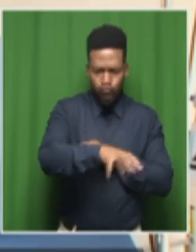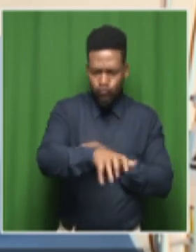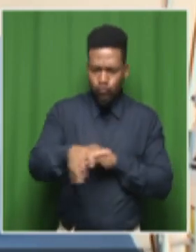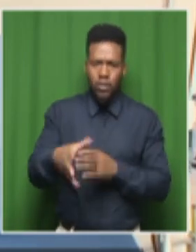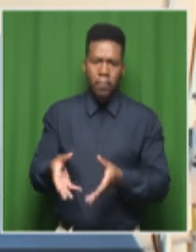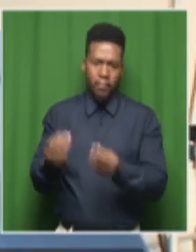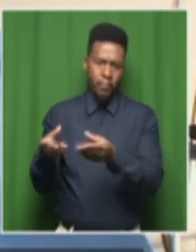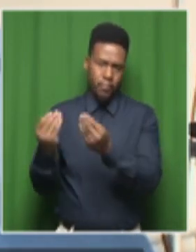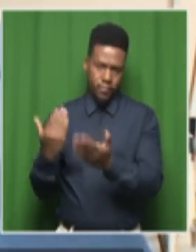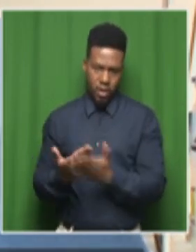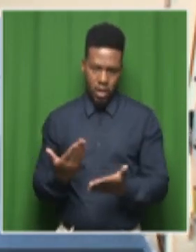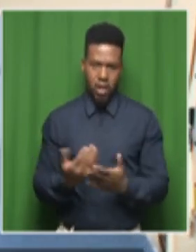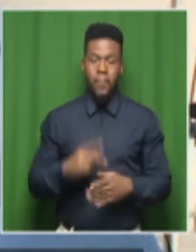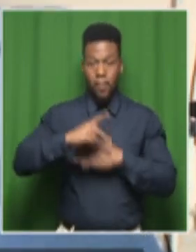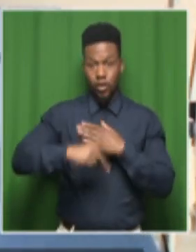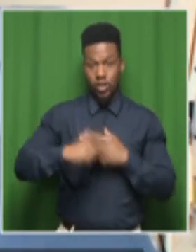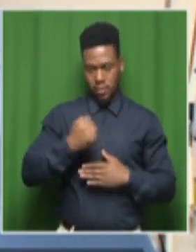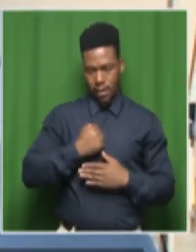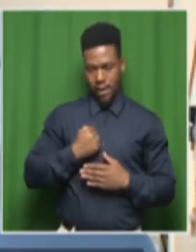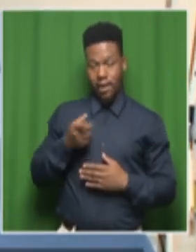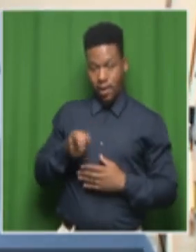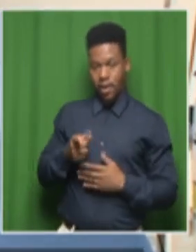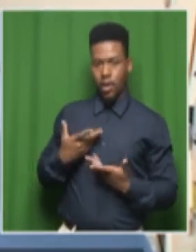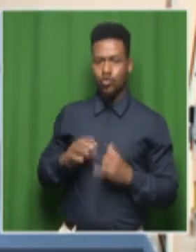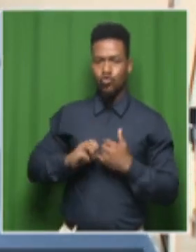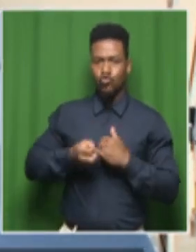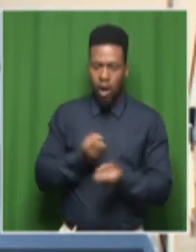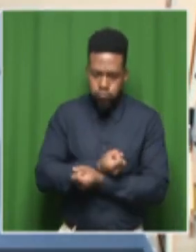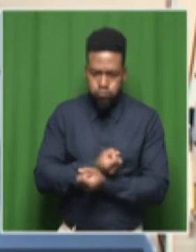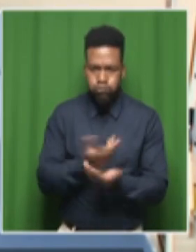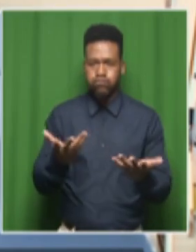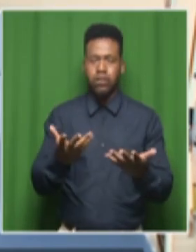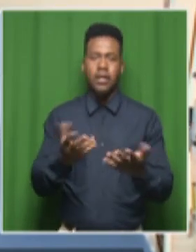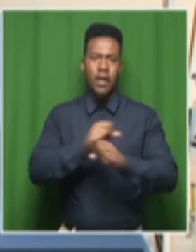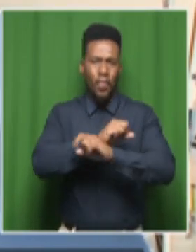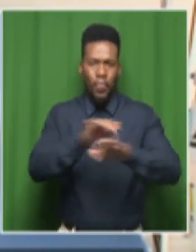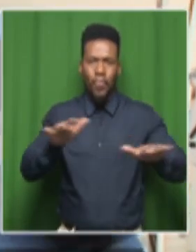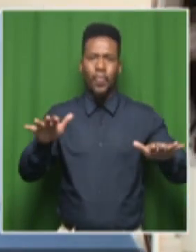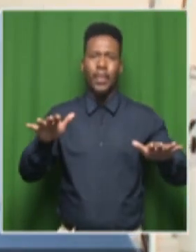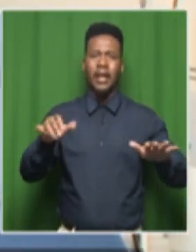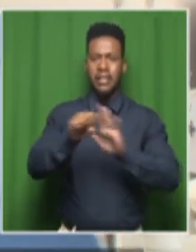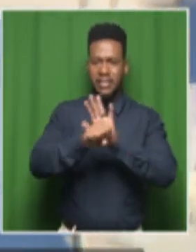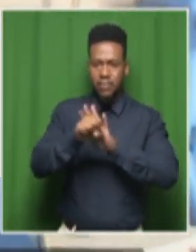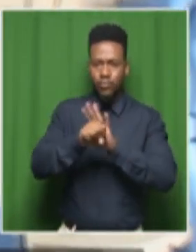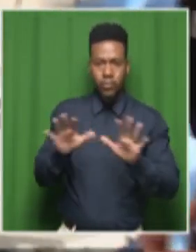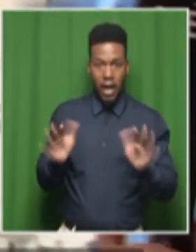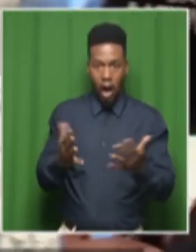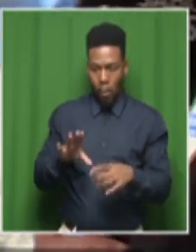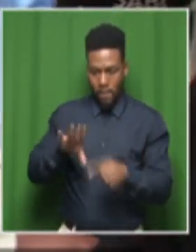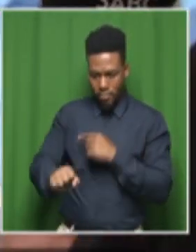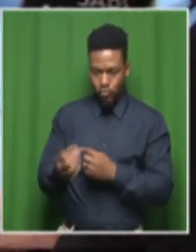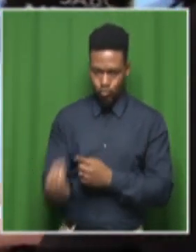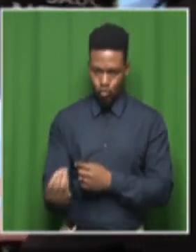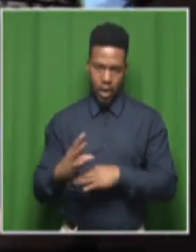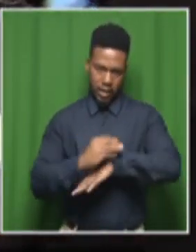what my current project is, just to disseminate the warning signs of childhood cancer. All right, so Prof, I'm going to leave the conversation there. Thank